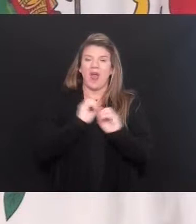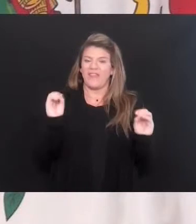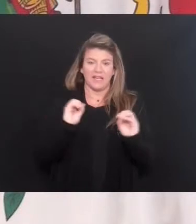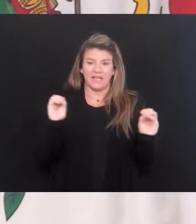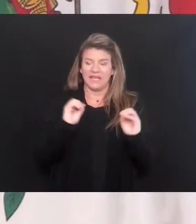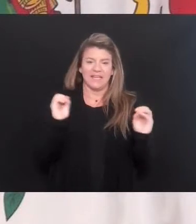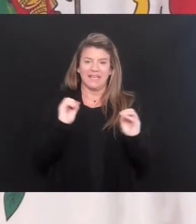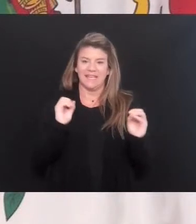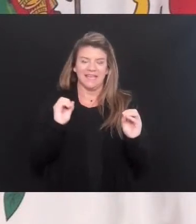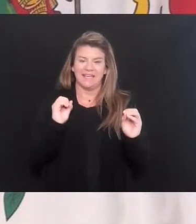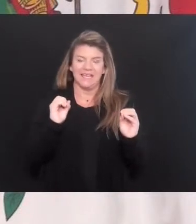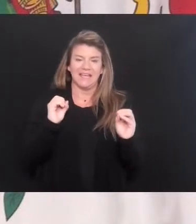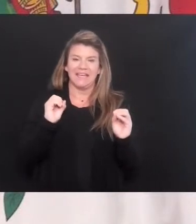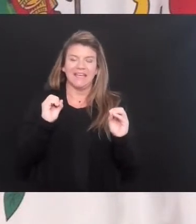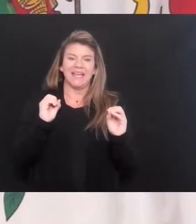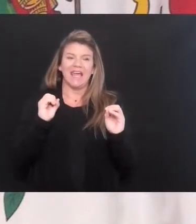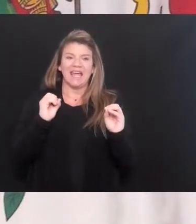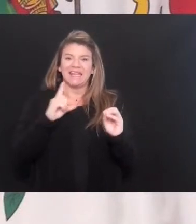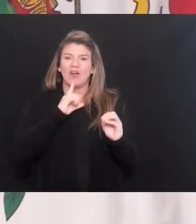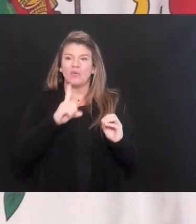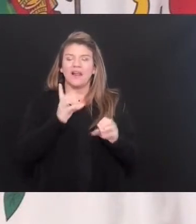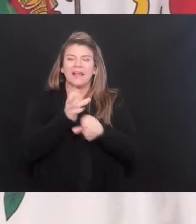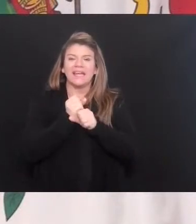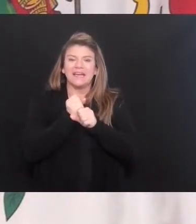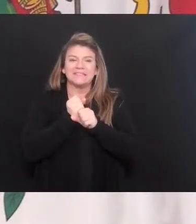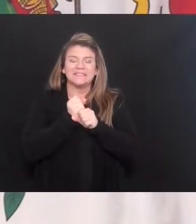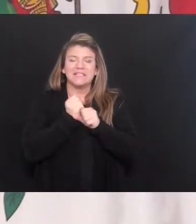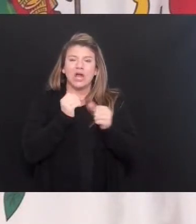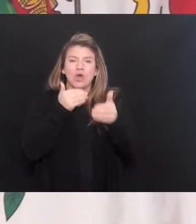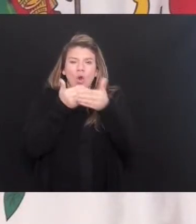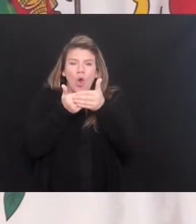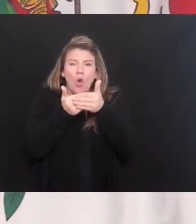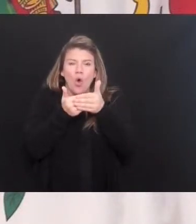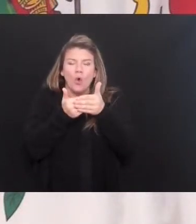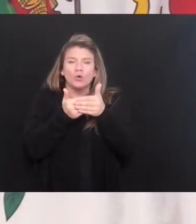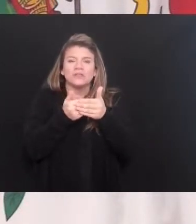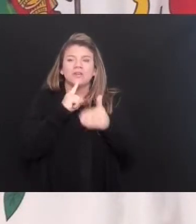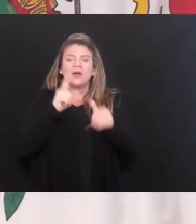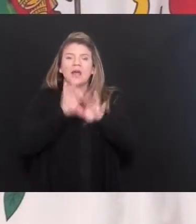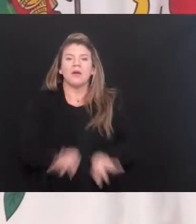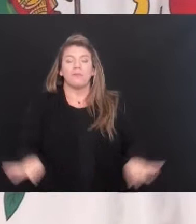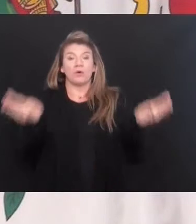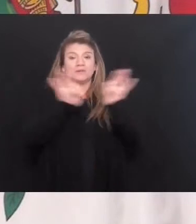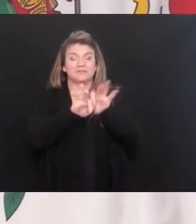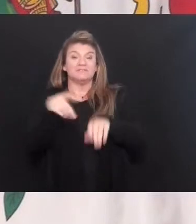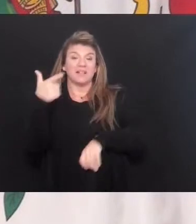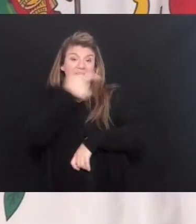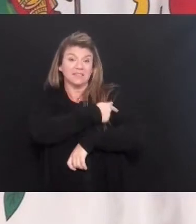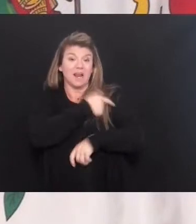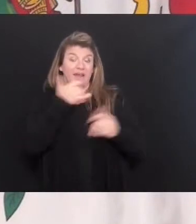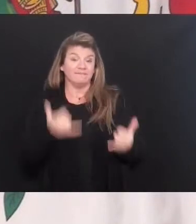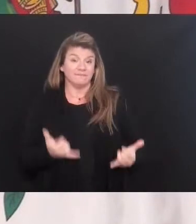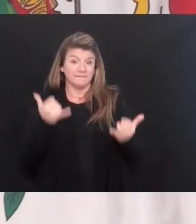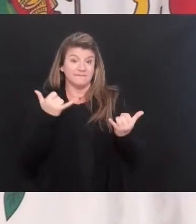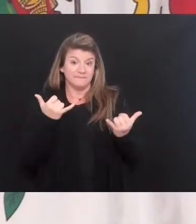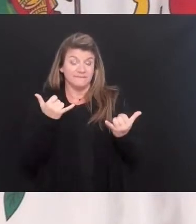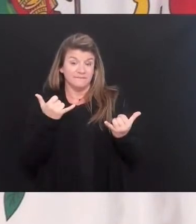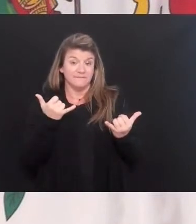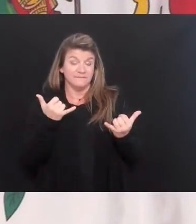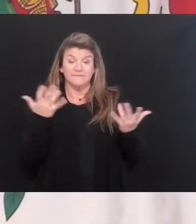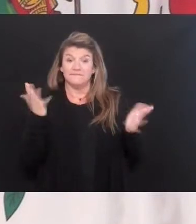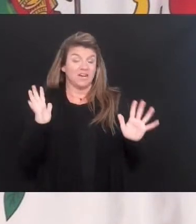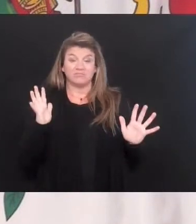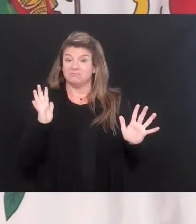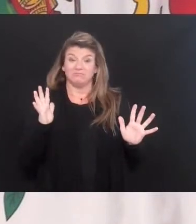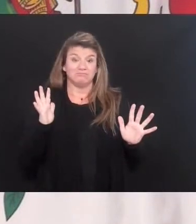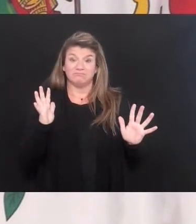that absolutely gets anywhere close to how important it is for you to get vaccinated today. That's all there is